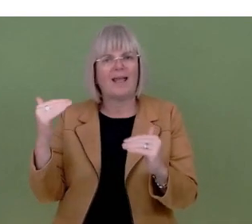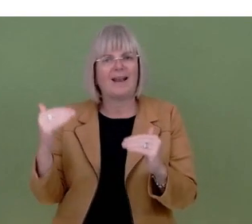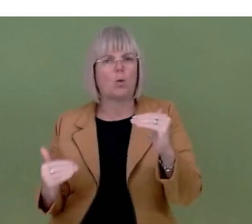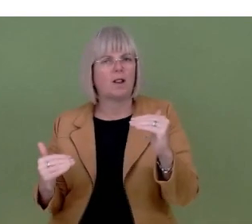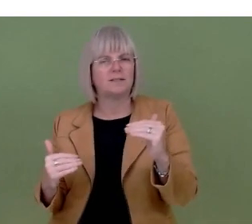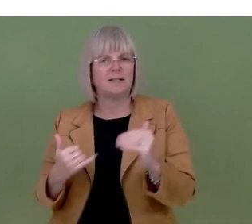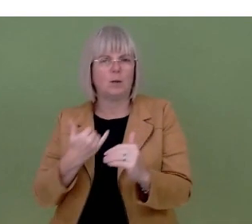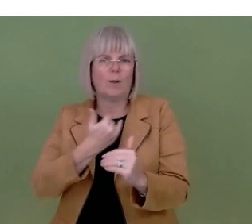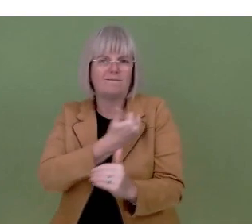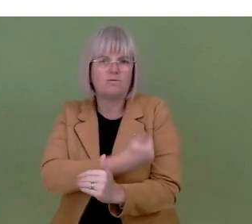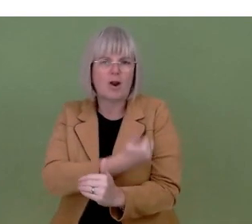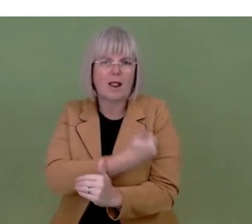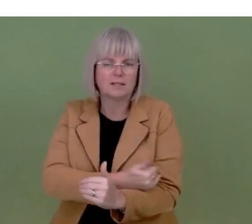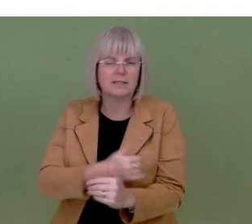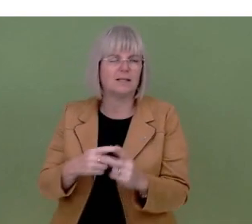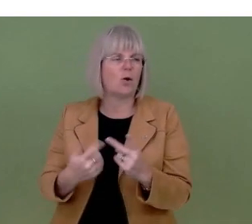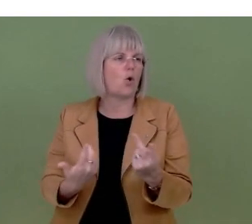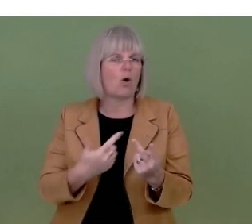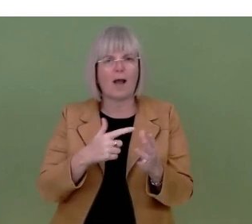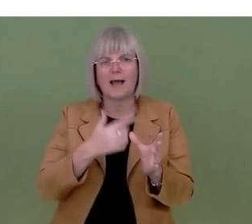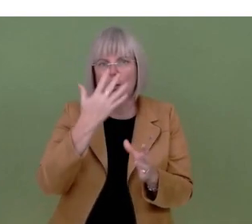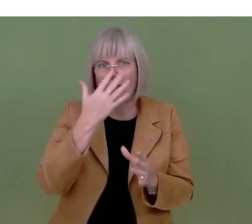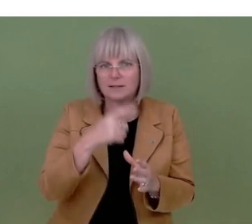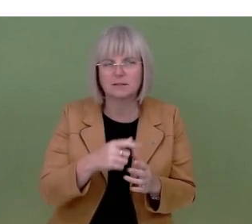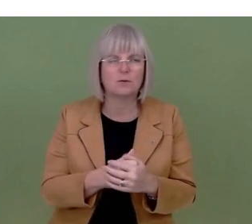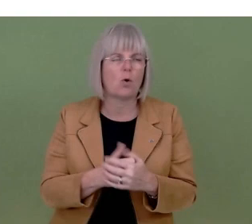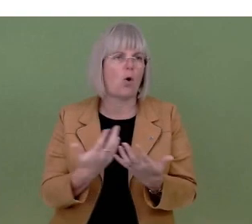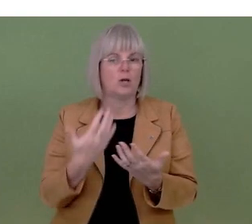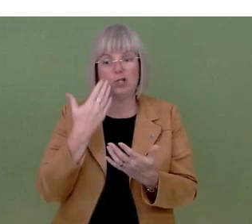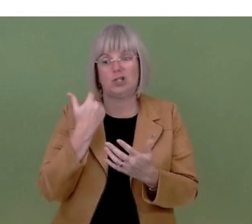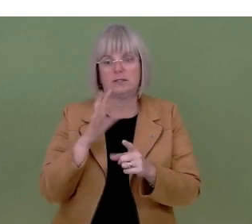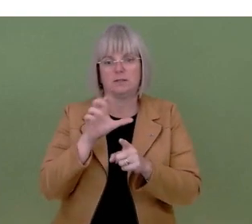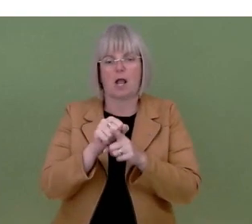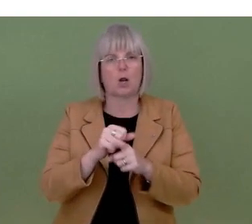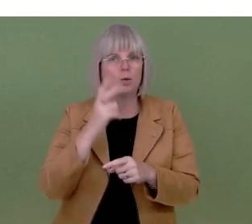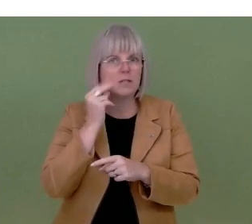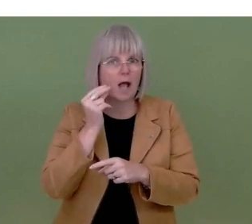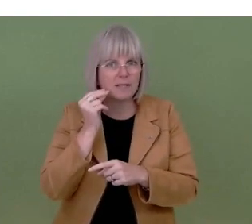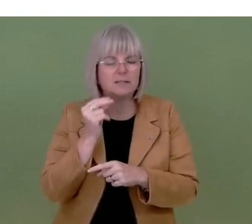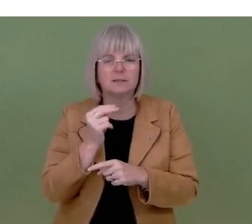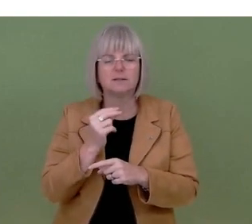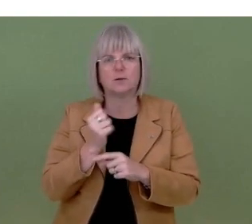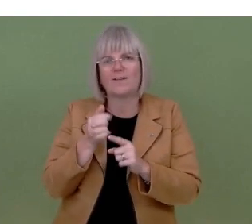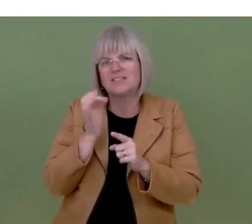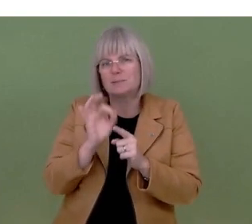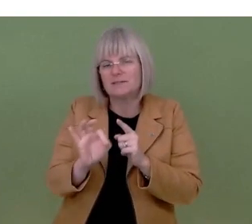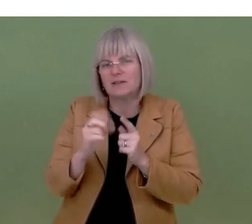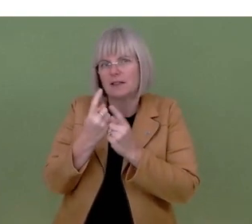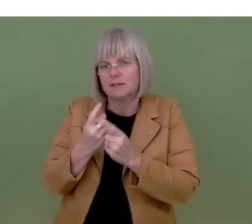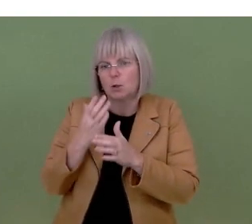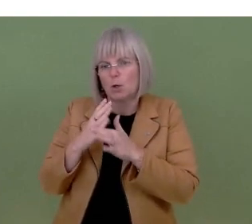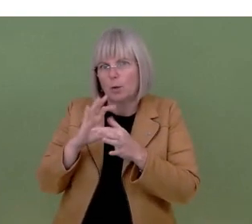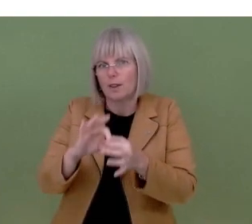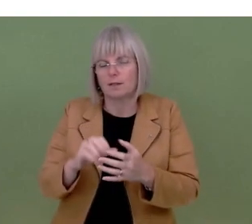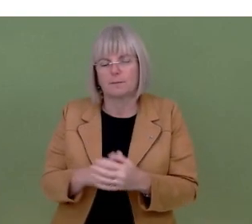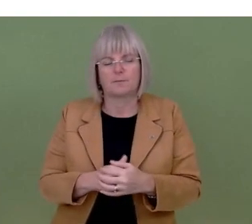or those newly diagnosed with diabetes, for example. So I can think of a recent example where a TAP was working